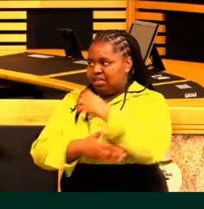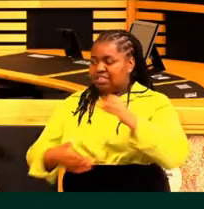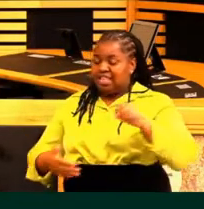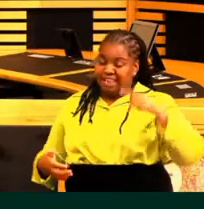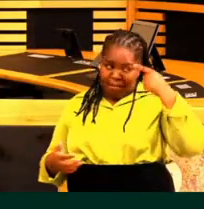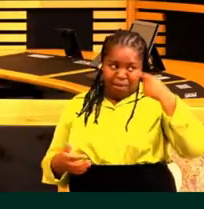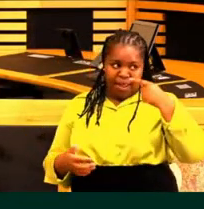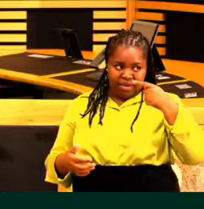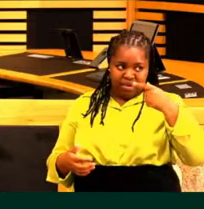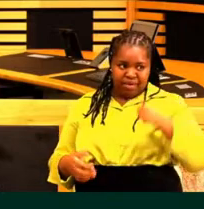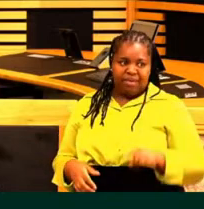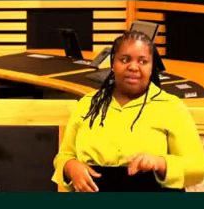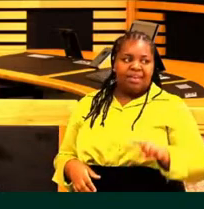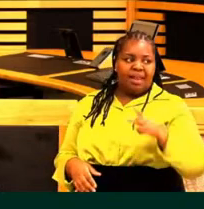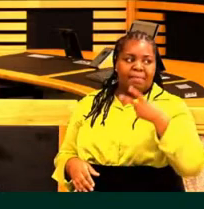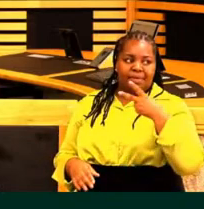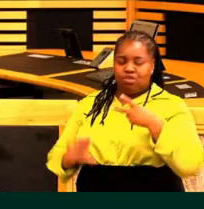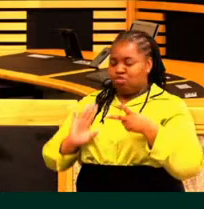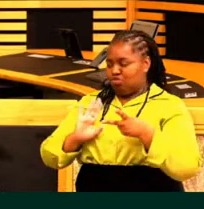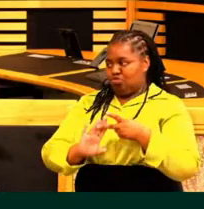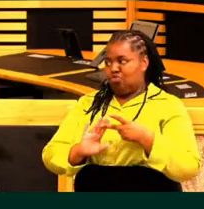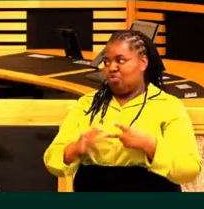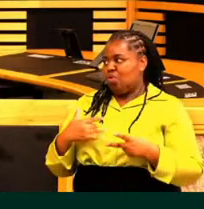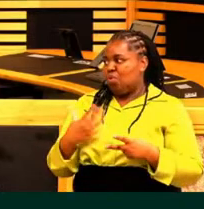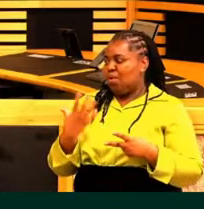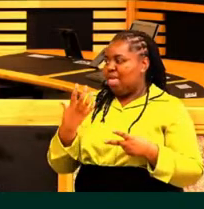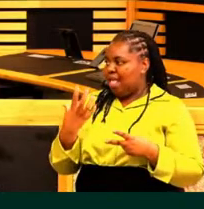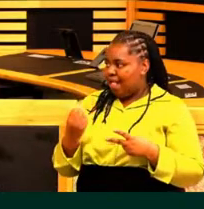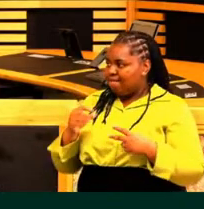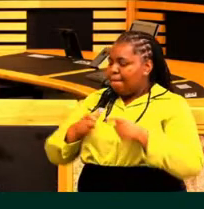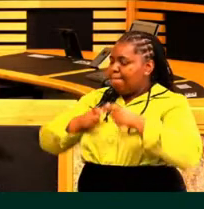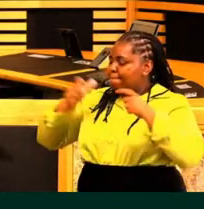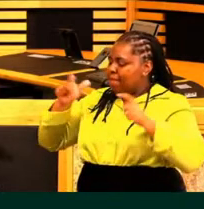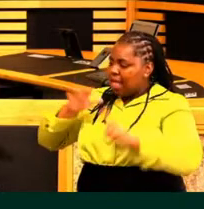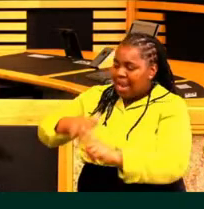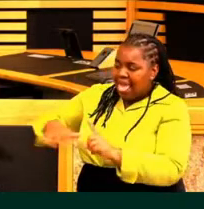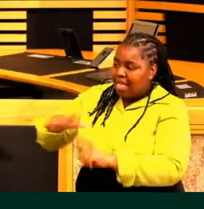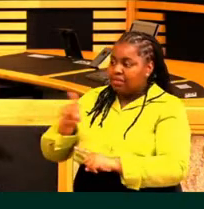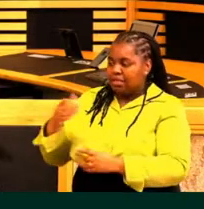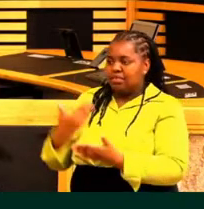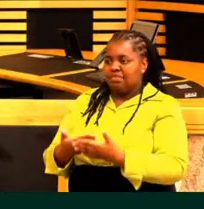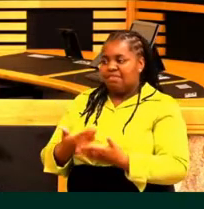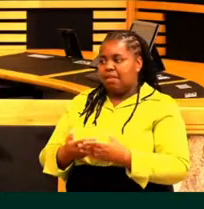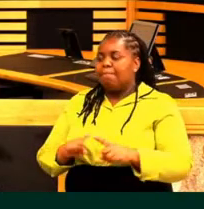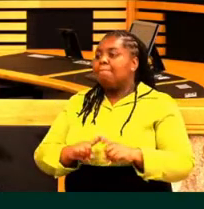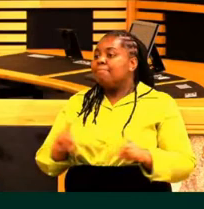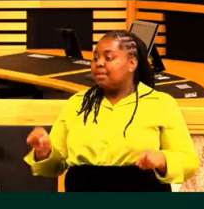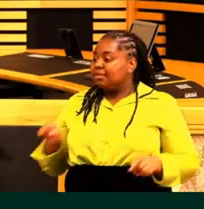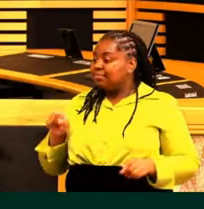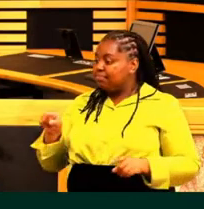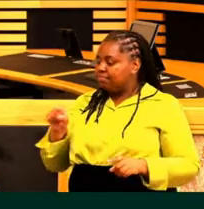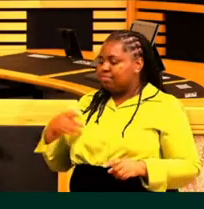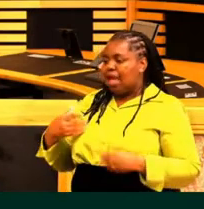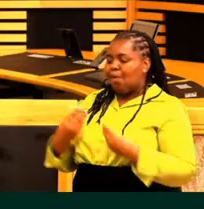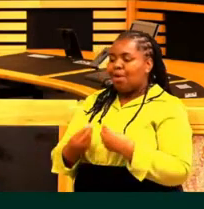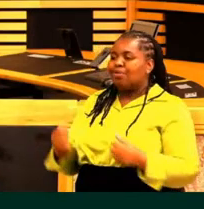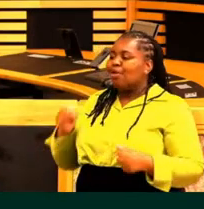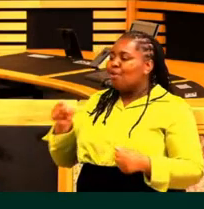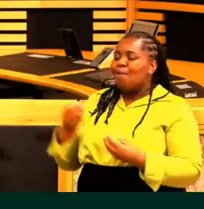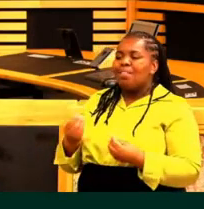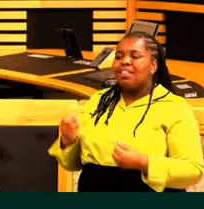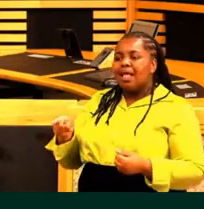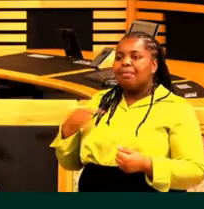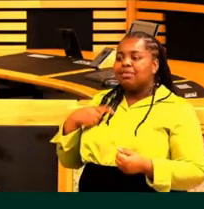one August beanie we have a vast land that is available but however in our resolutions